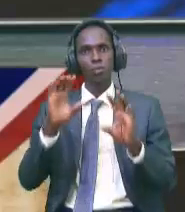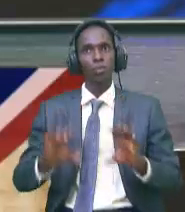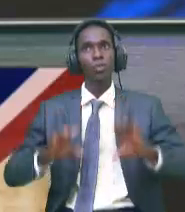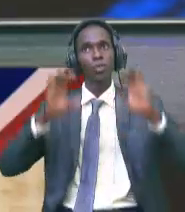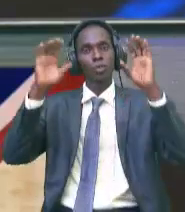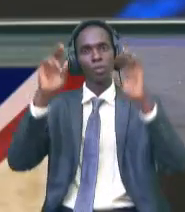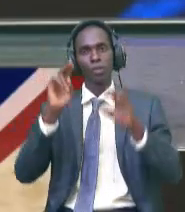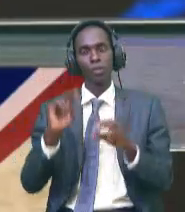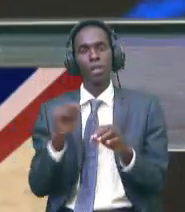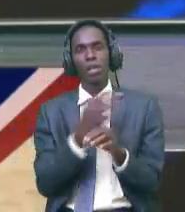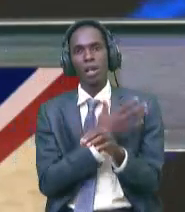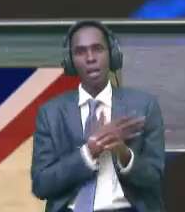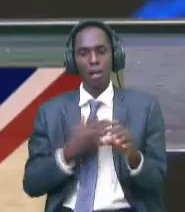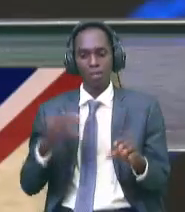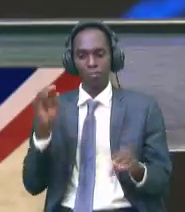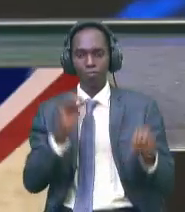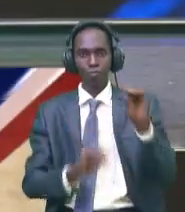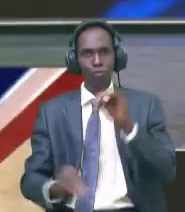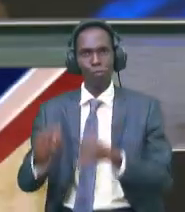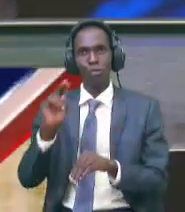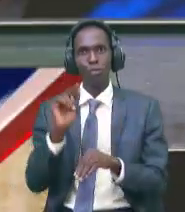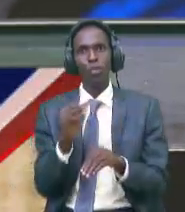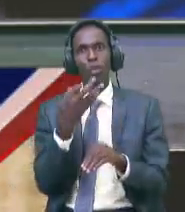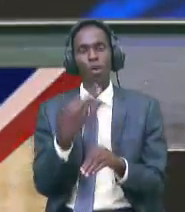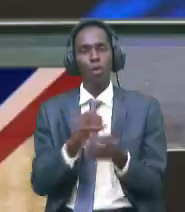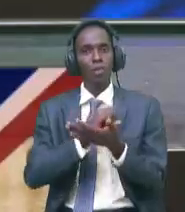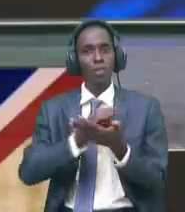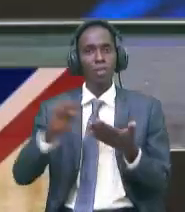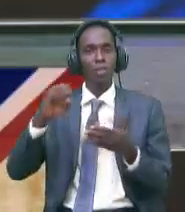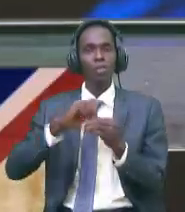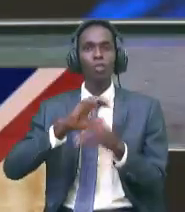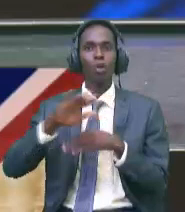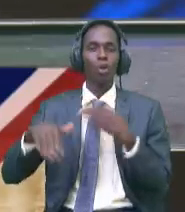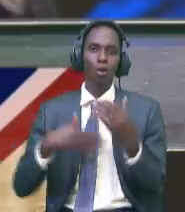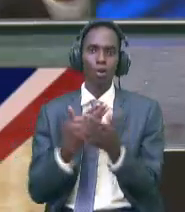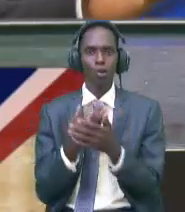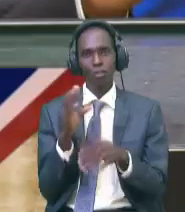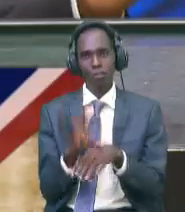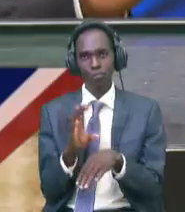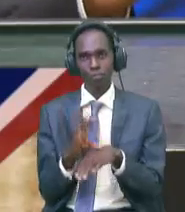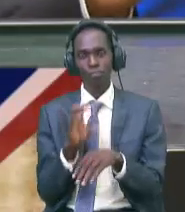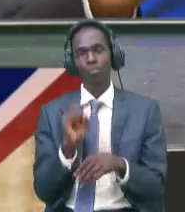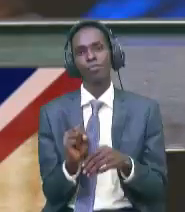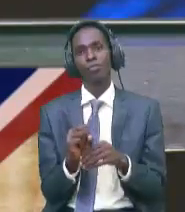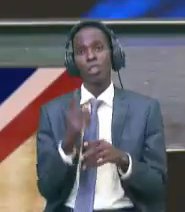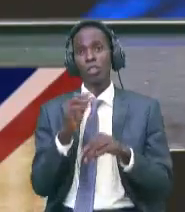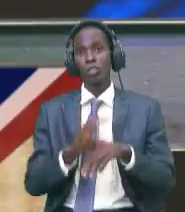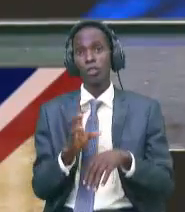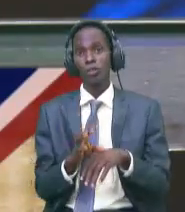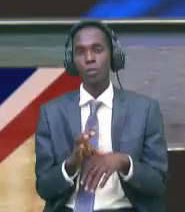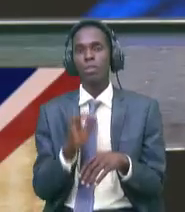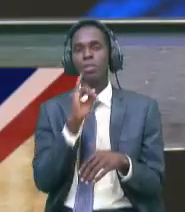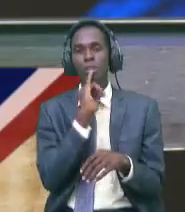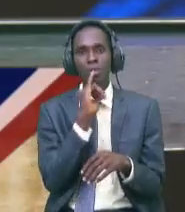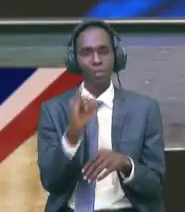contribution of saints in all churches. The church is